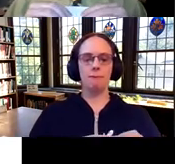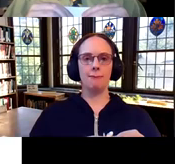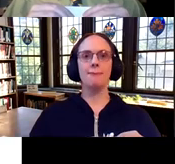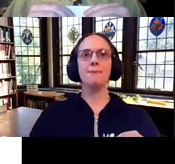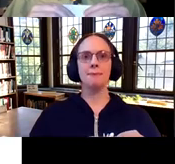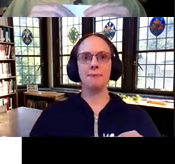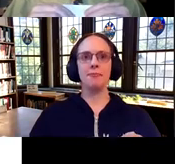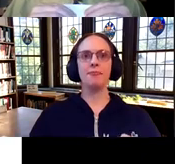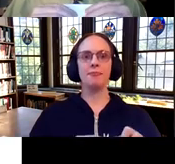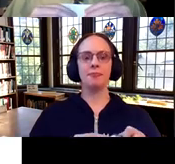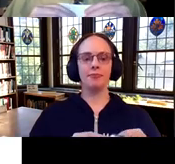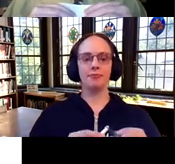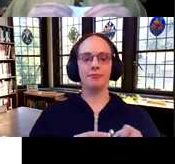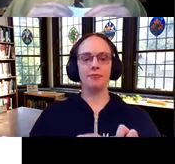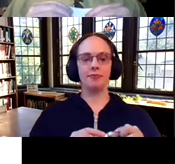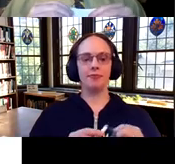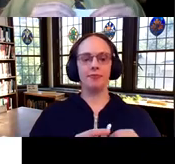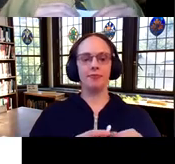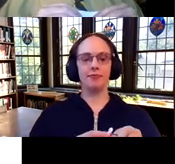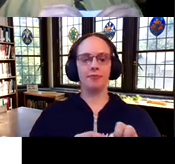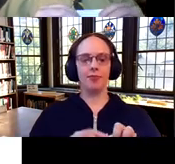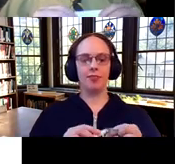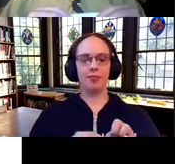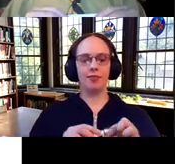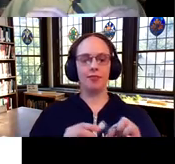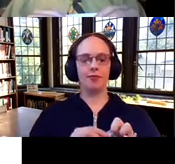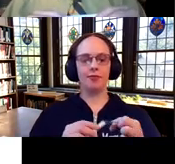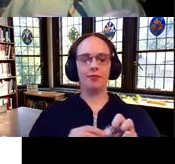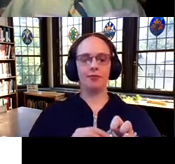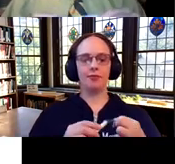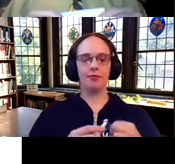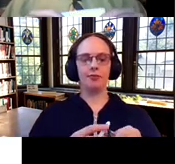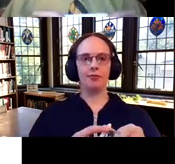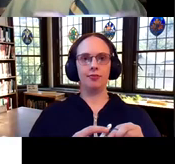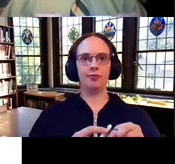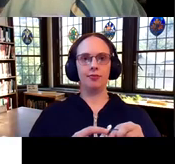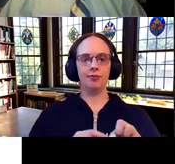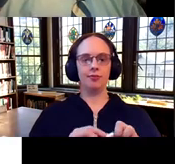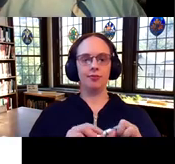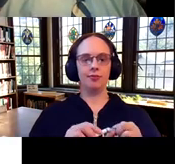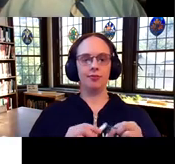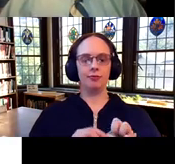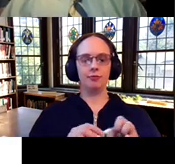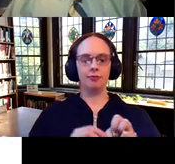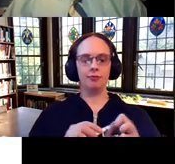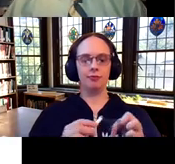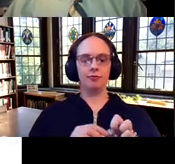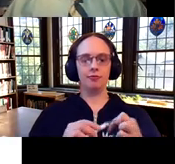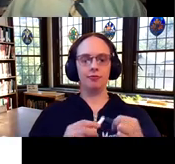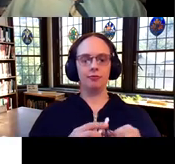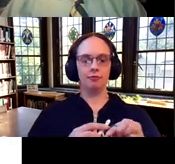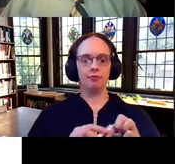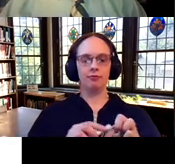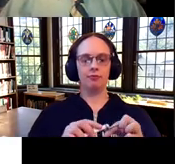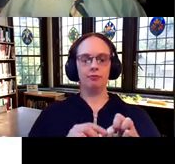of the Waters. That barrel of water had been taken out of Lake Erie, and had gone the whole